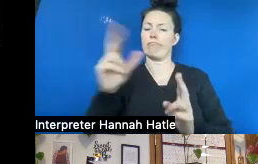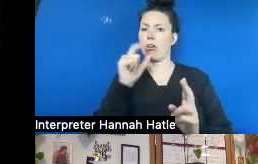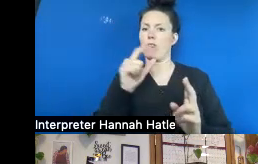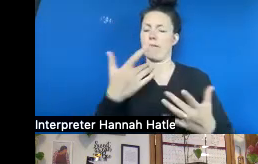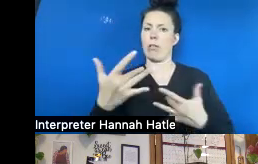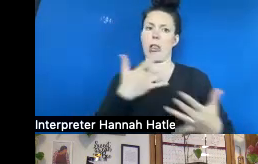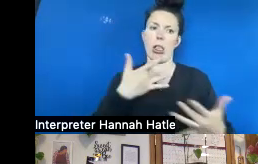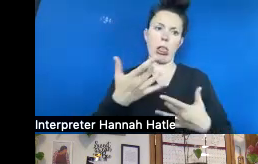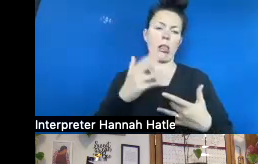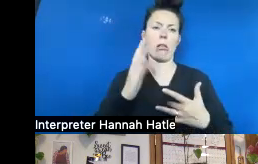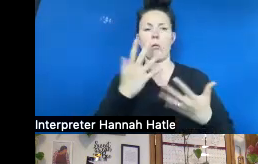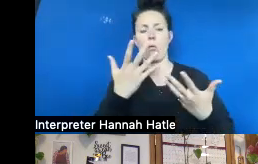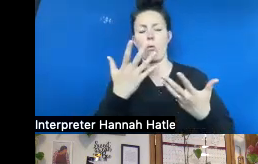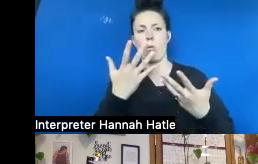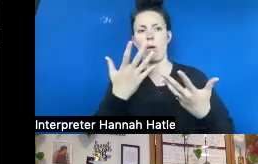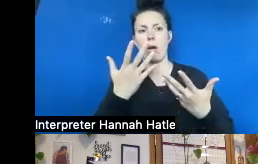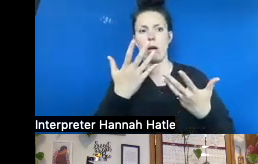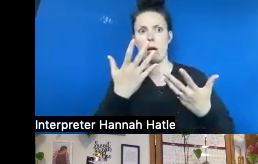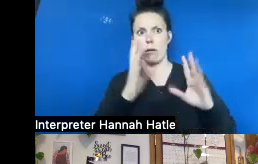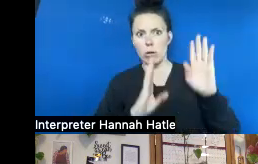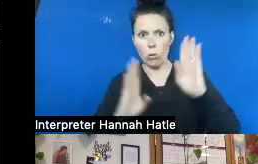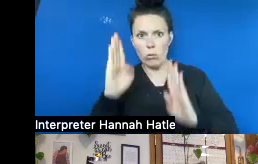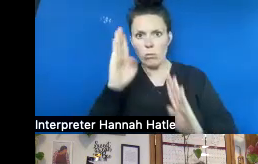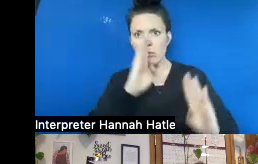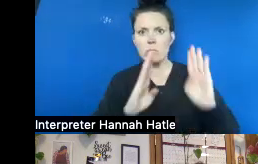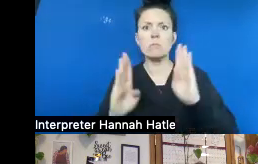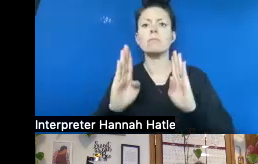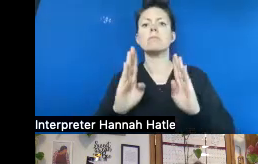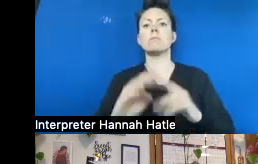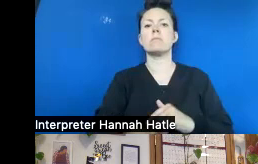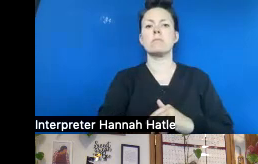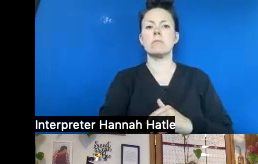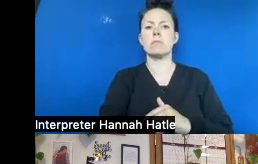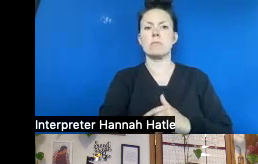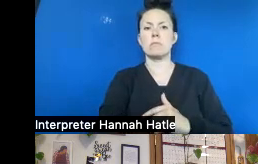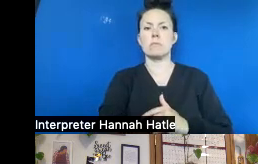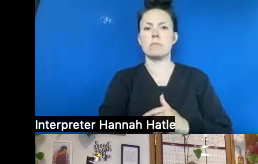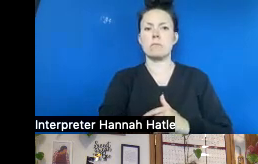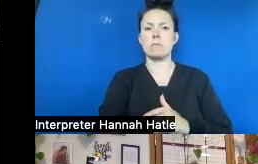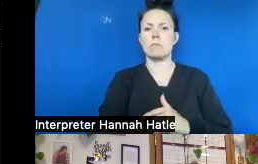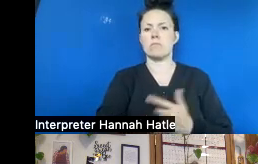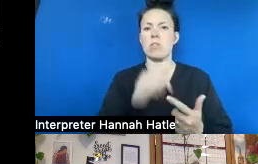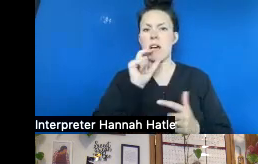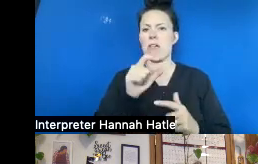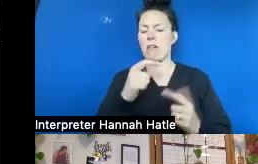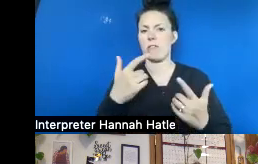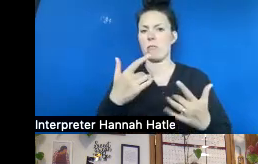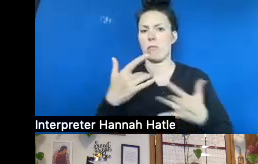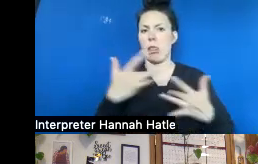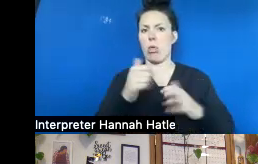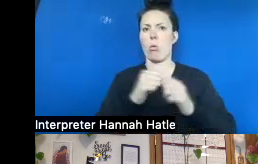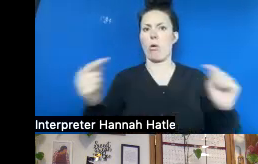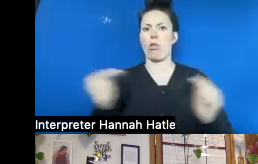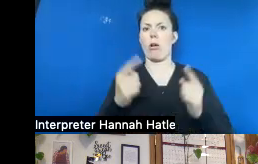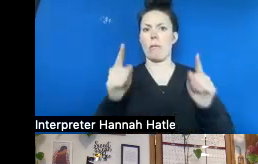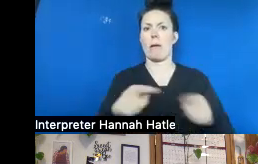never feeling unseen or invisible or harmed by that, right? And so